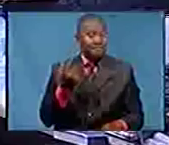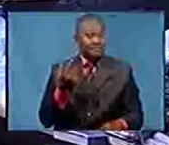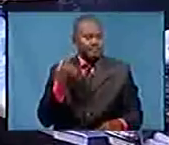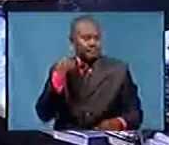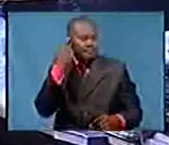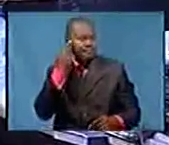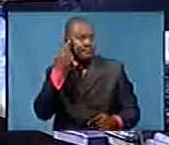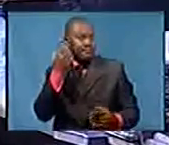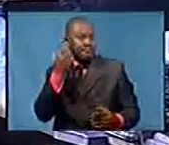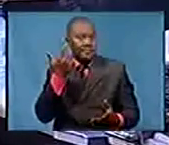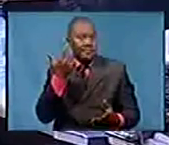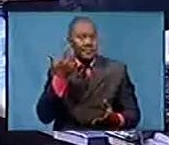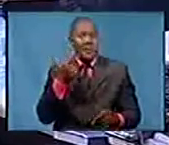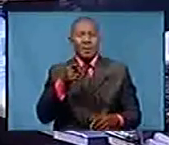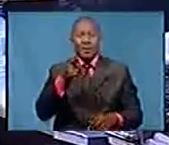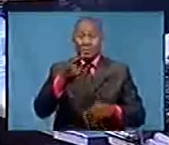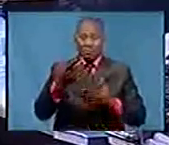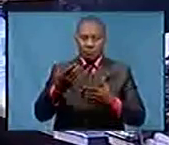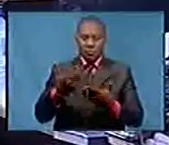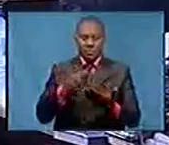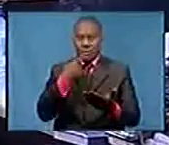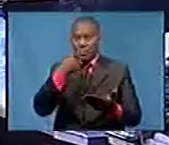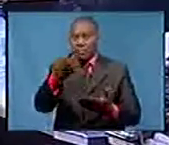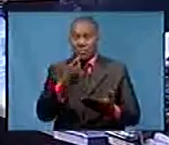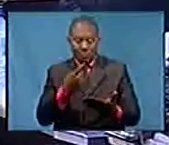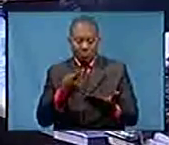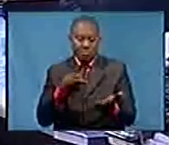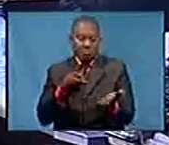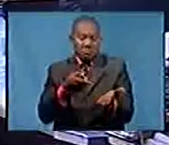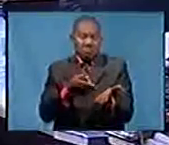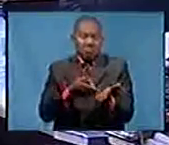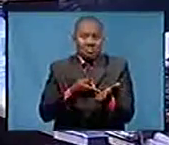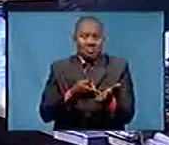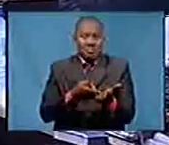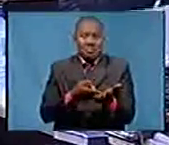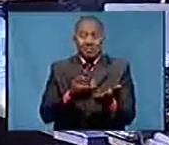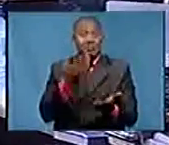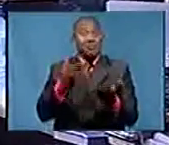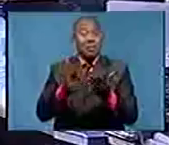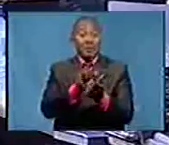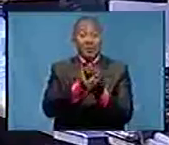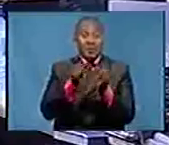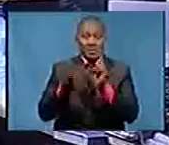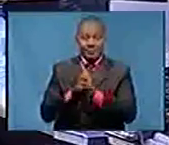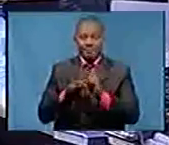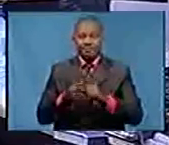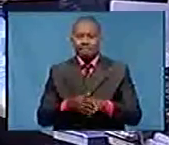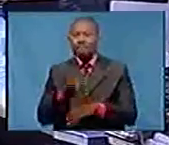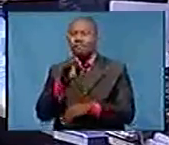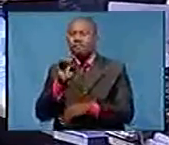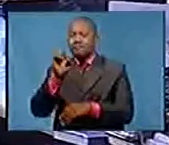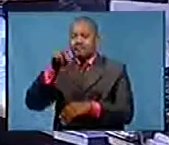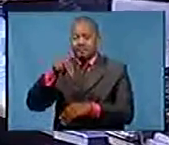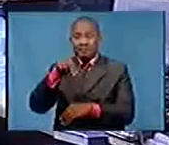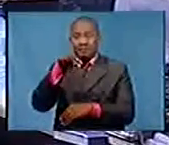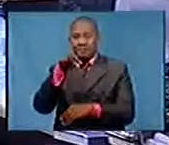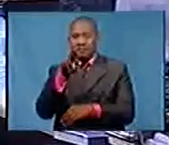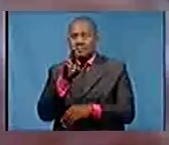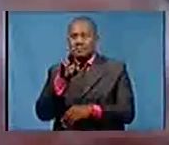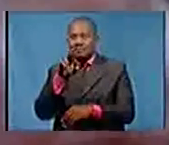of the charges now will be the translation in the Enquirer newspaper and not